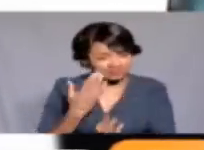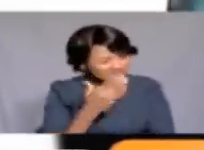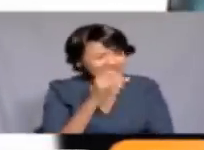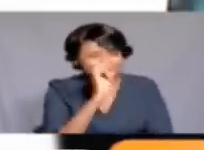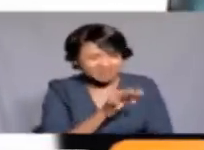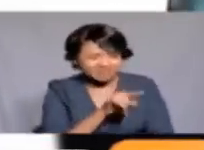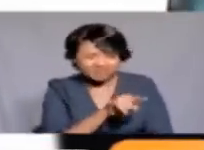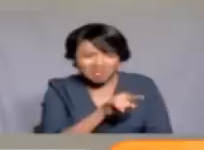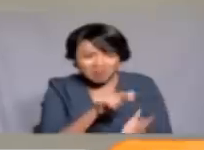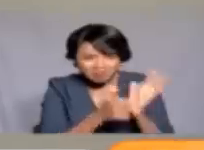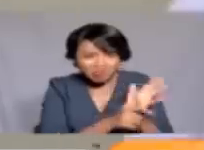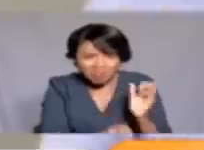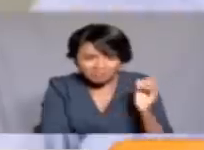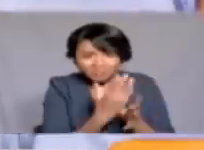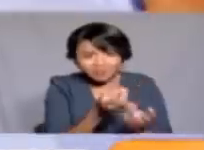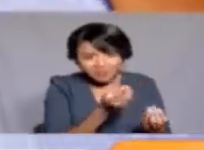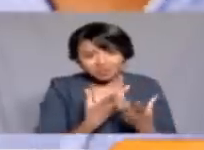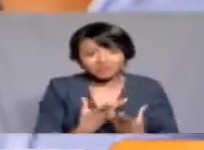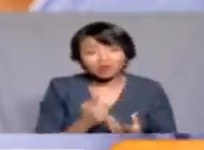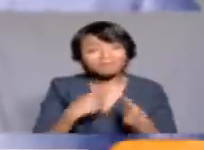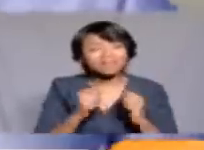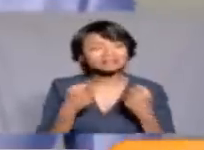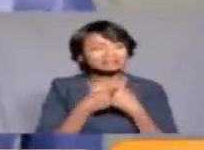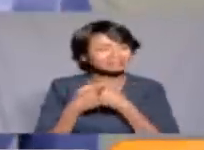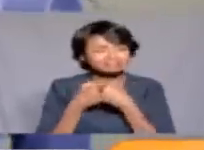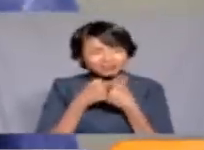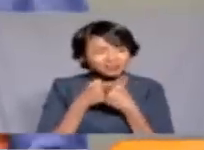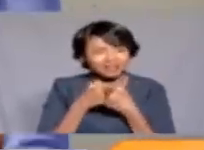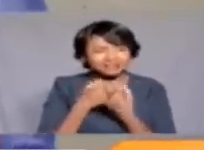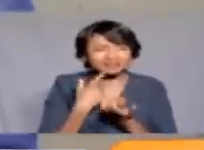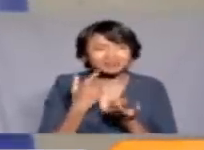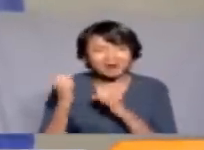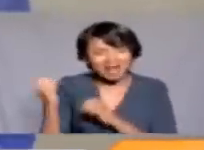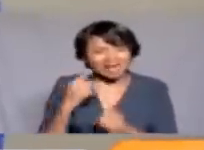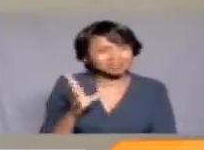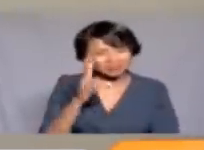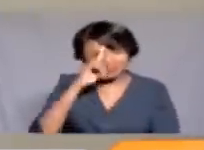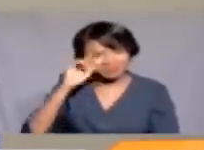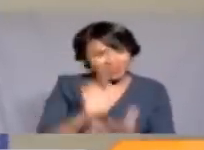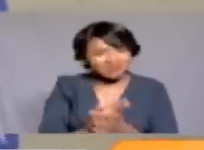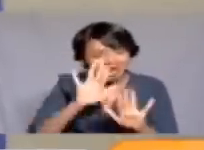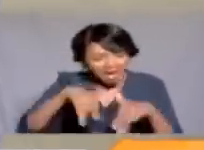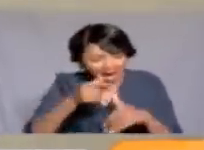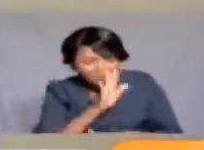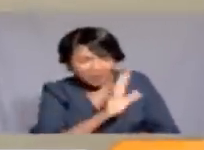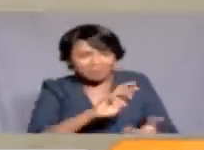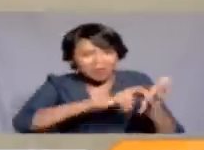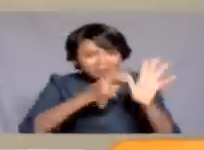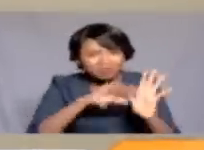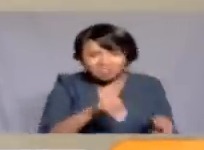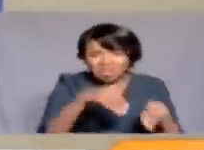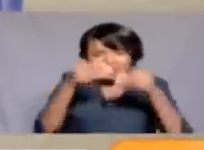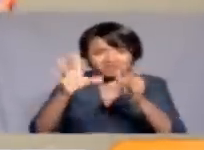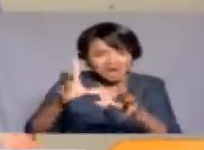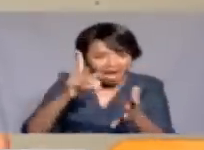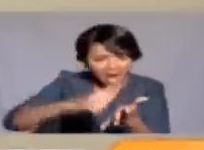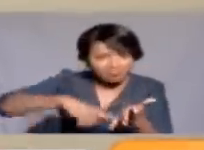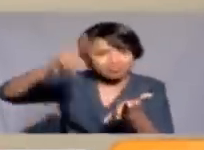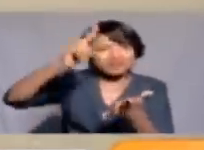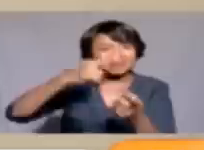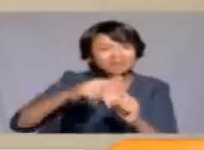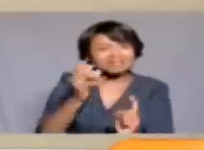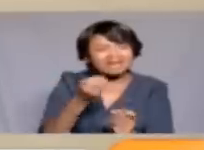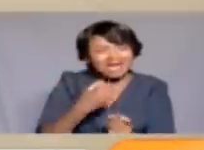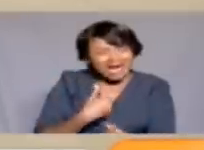mitigation measures. What's difficult to grapple with is how a project of this magnitude was given the green light without having